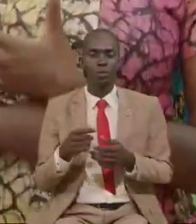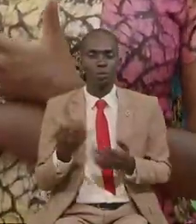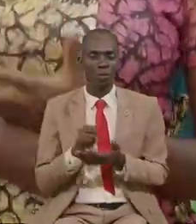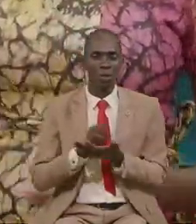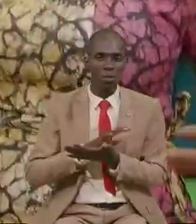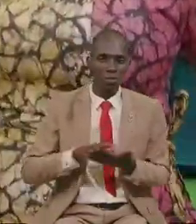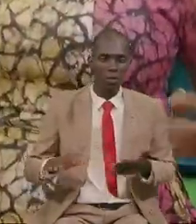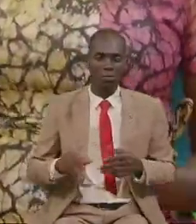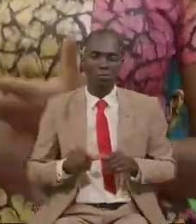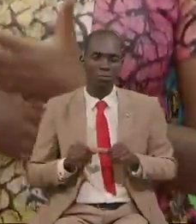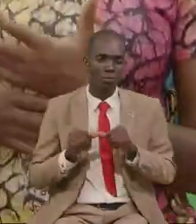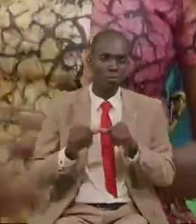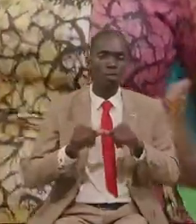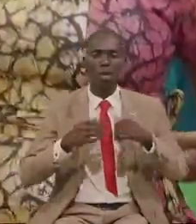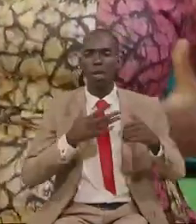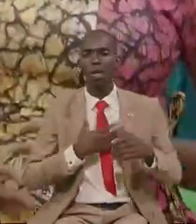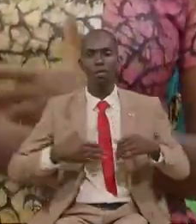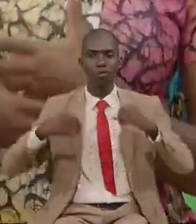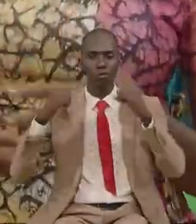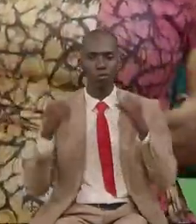solid, real,